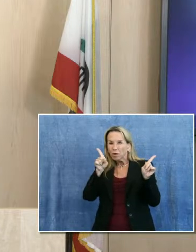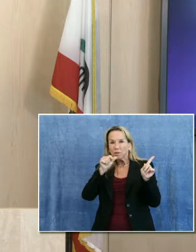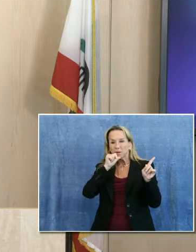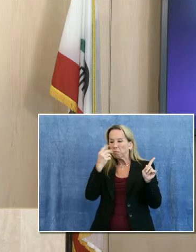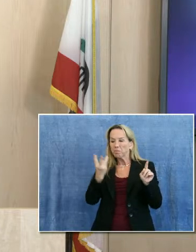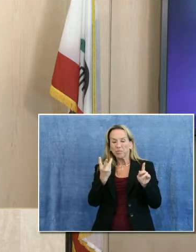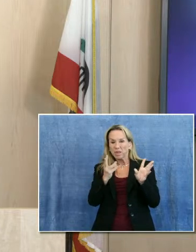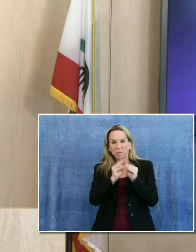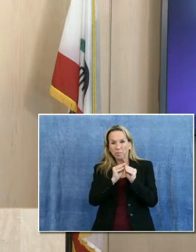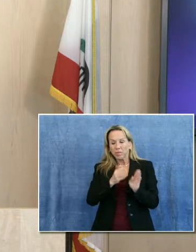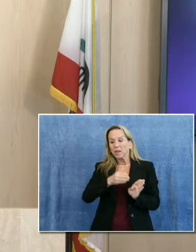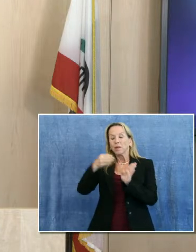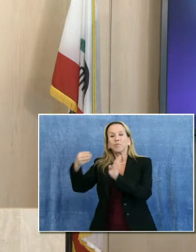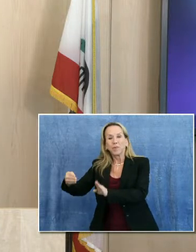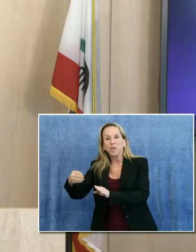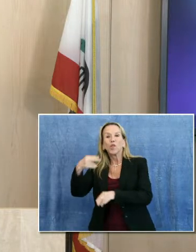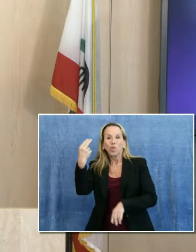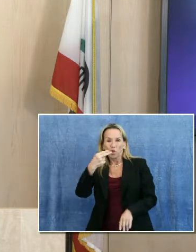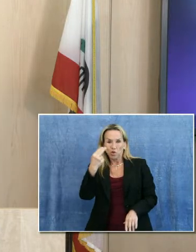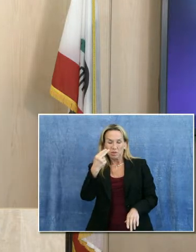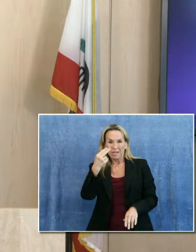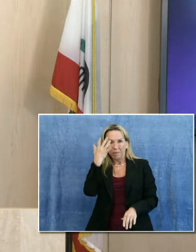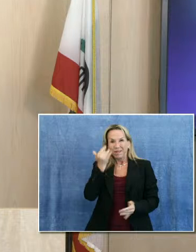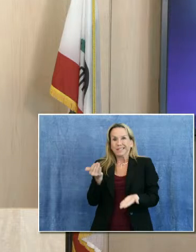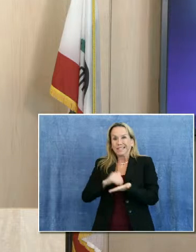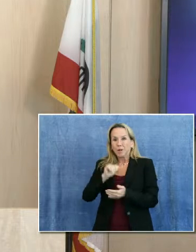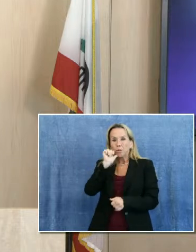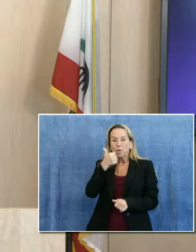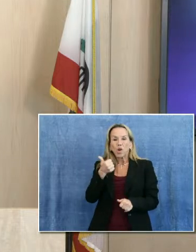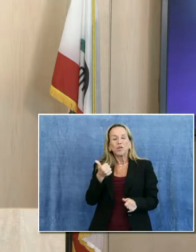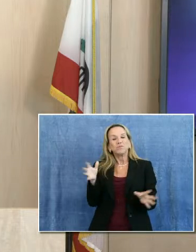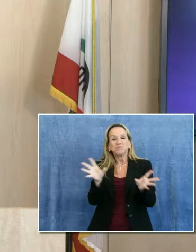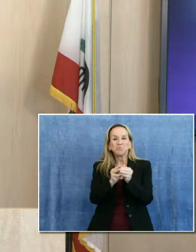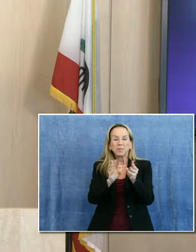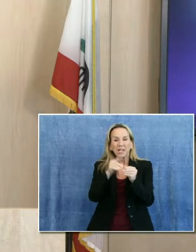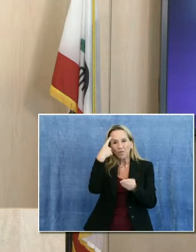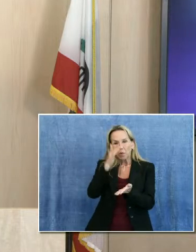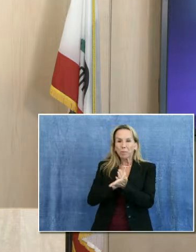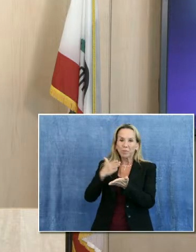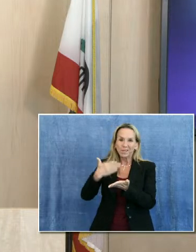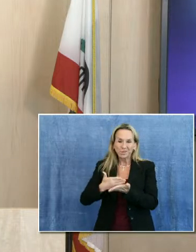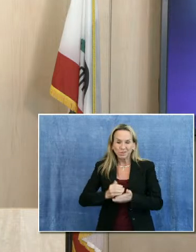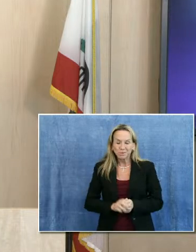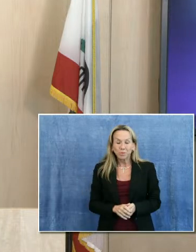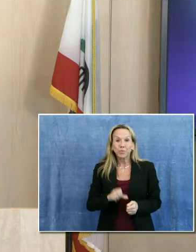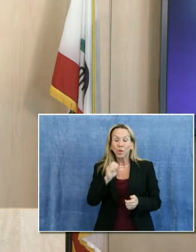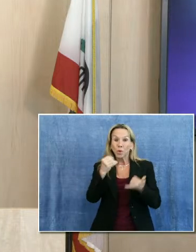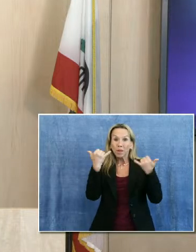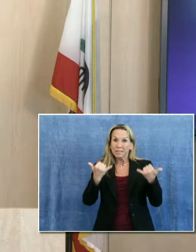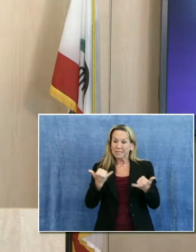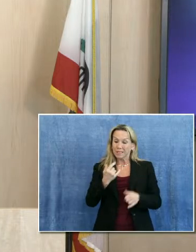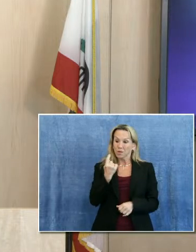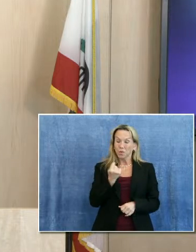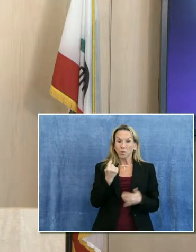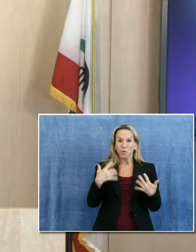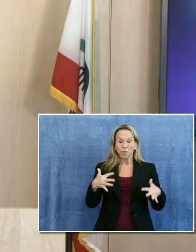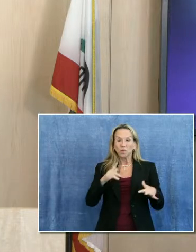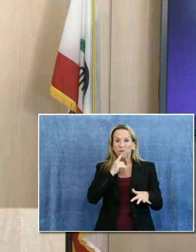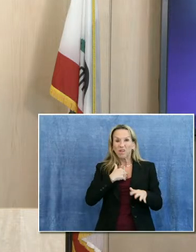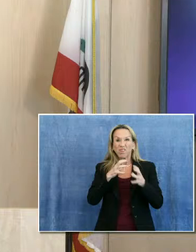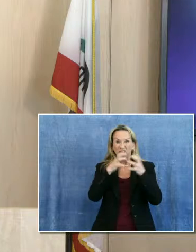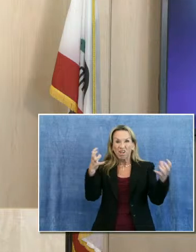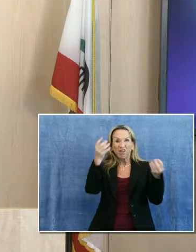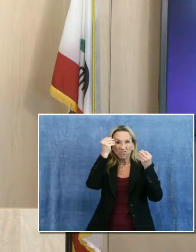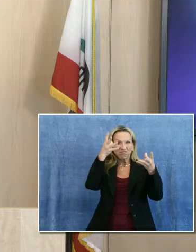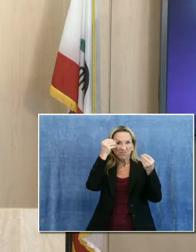of the budget hearings that'll take place tomorrow afternoon. We have a lot to go over today, but before we get